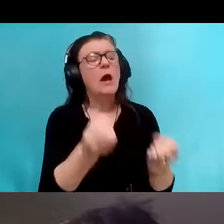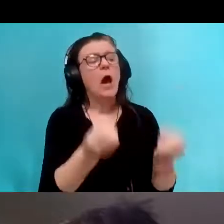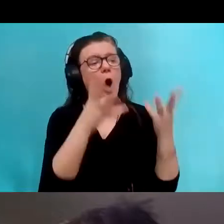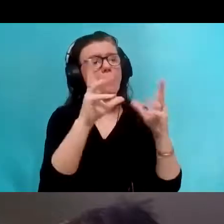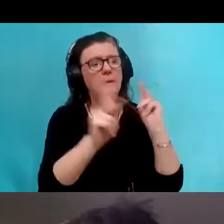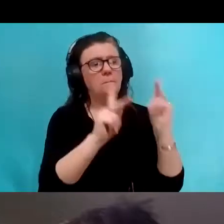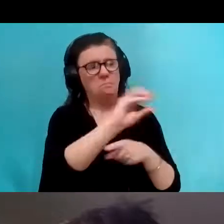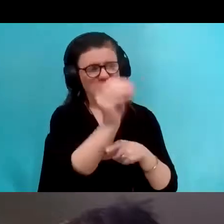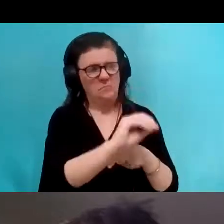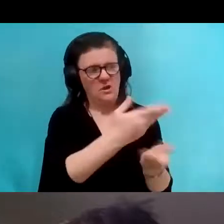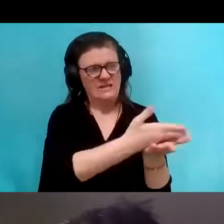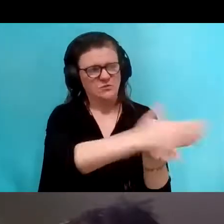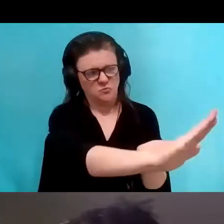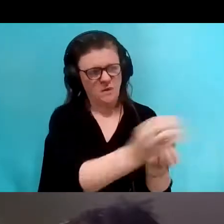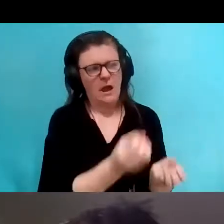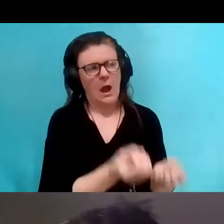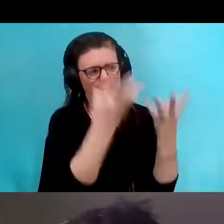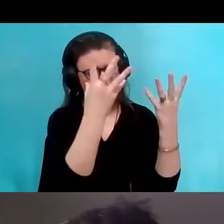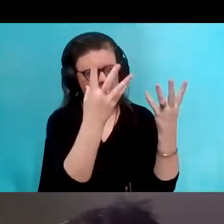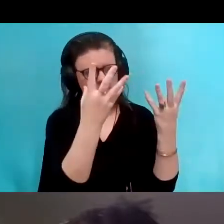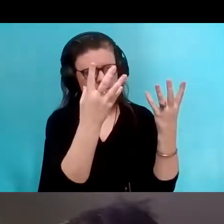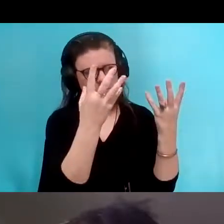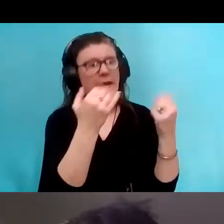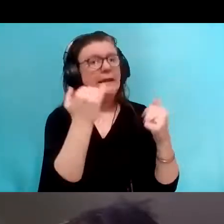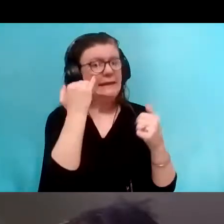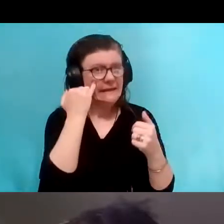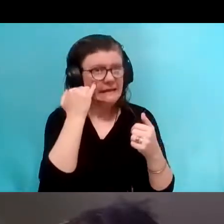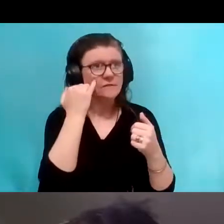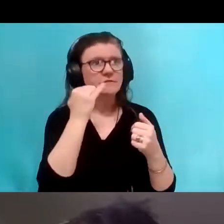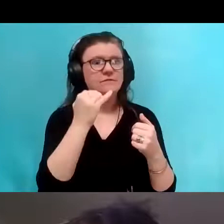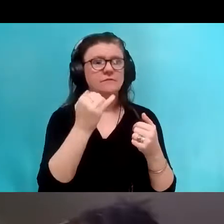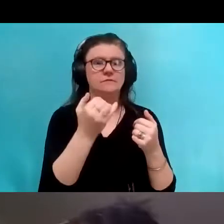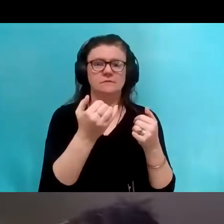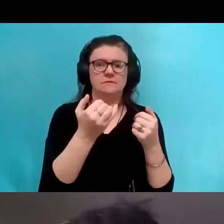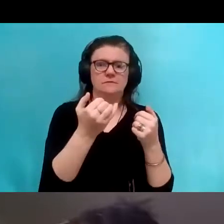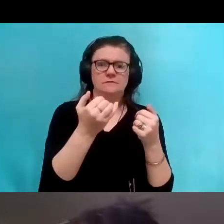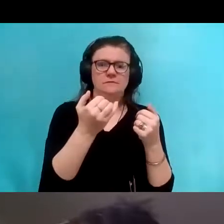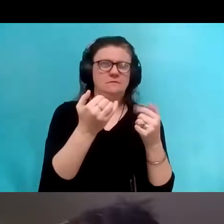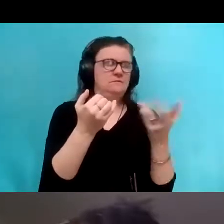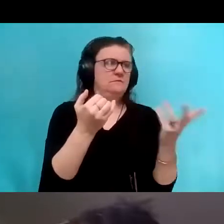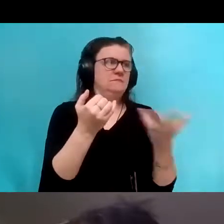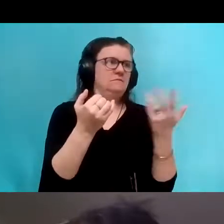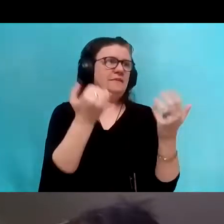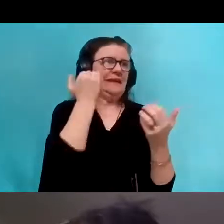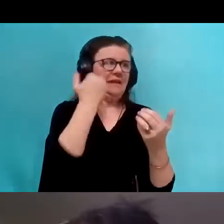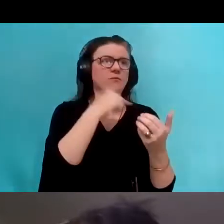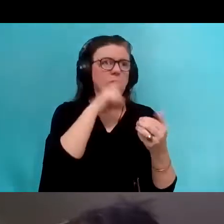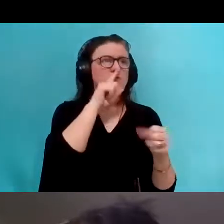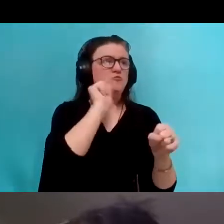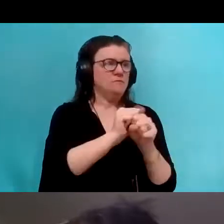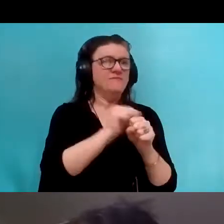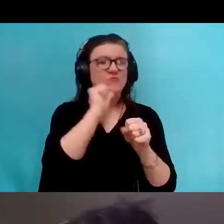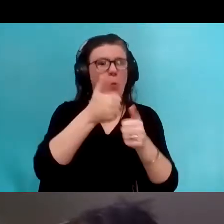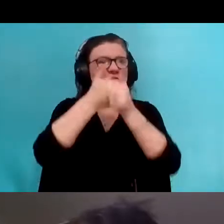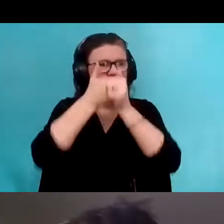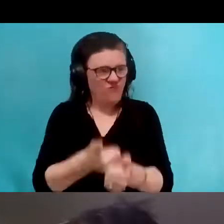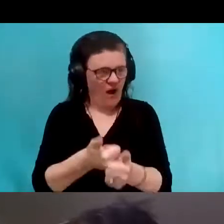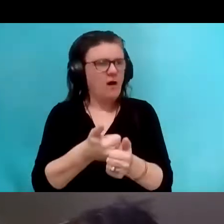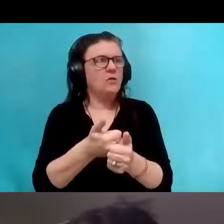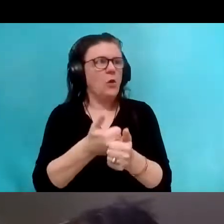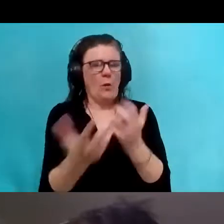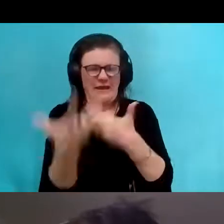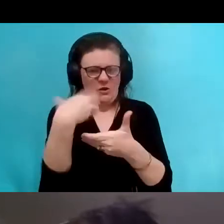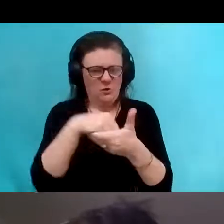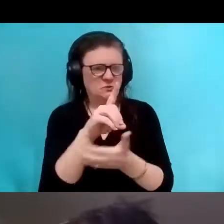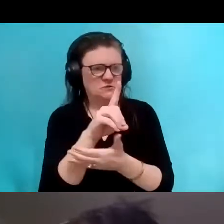general question. What problem is this solving? Do you think? What level of the population will miss out